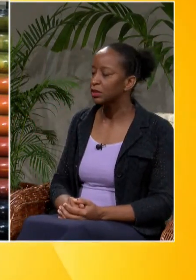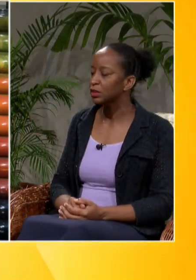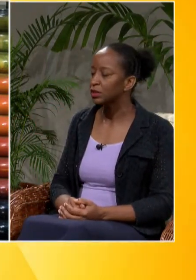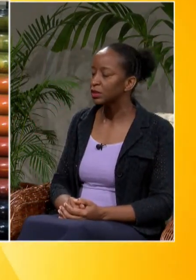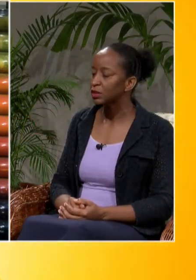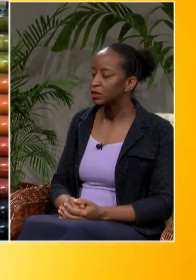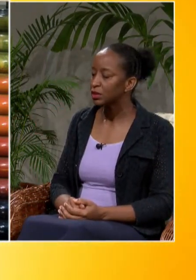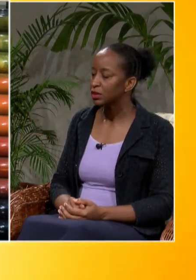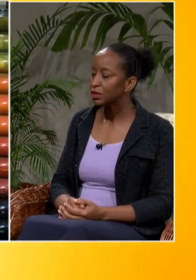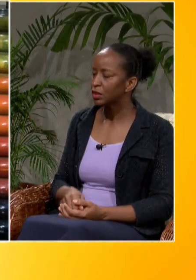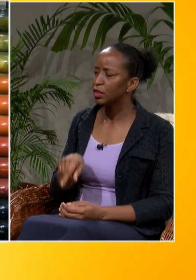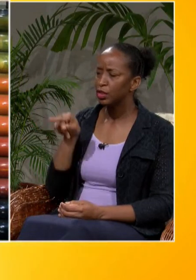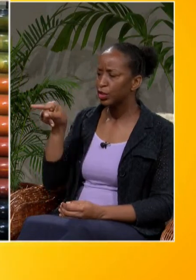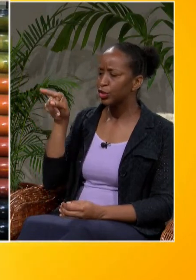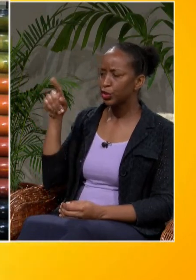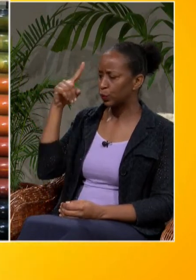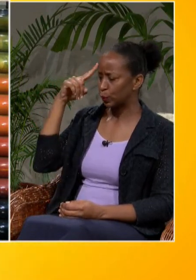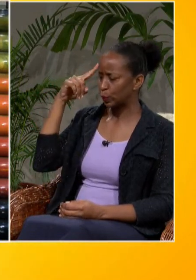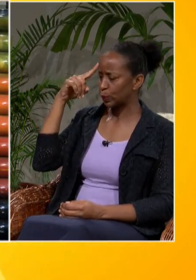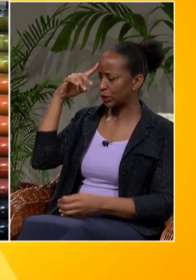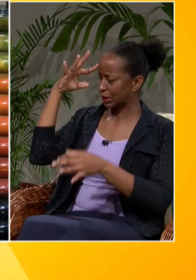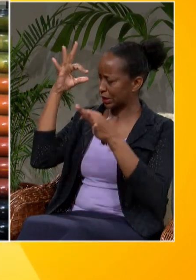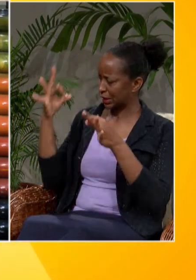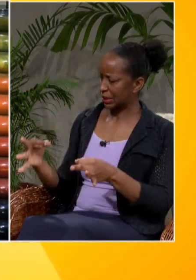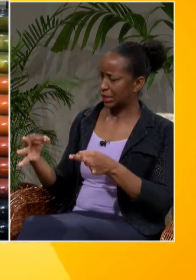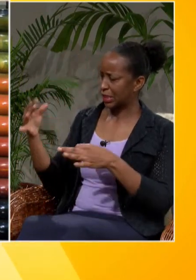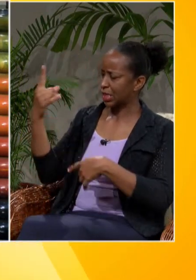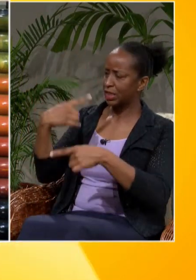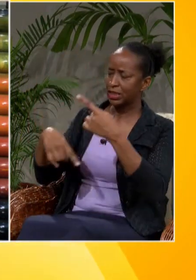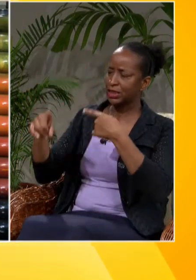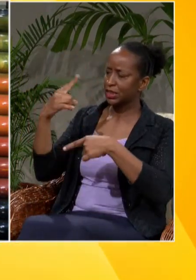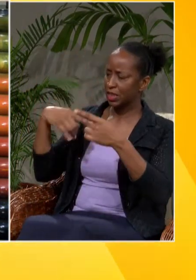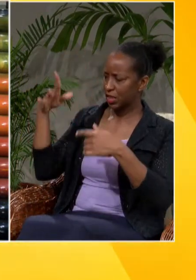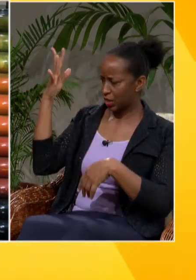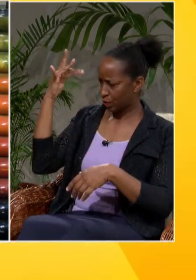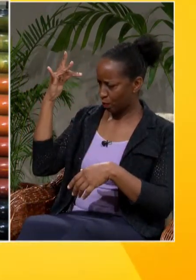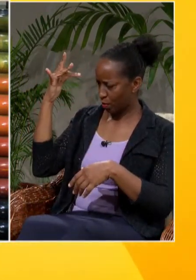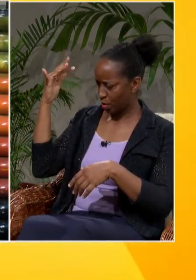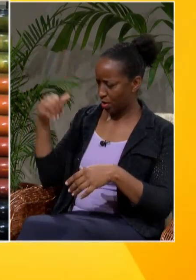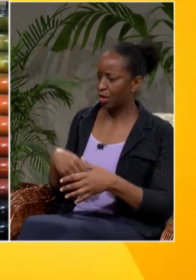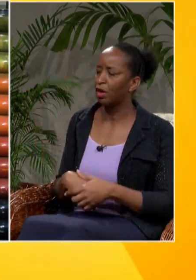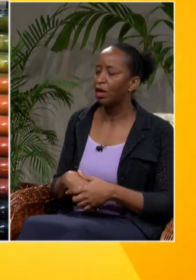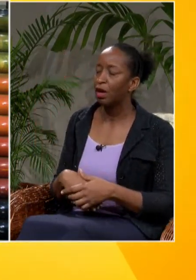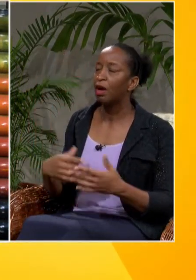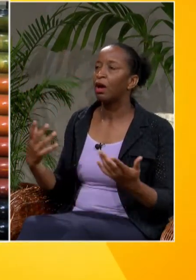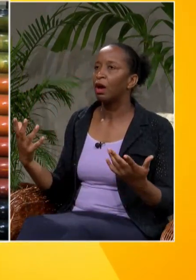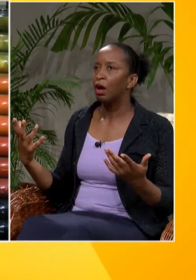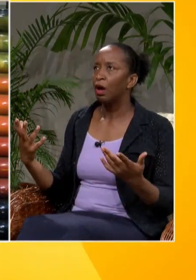decided to sign and what your experience has been like.